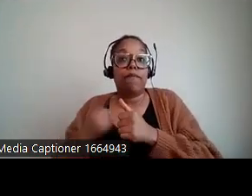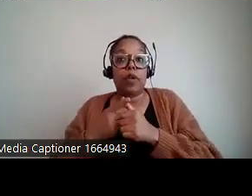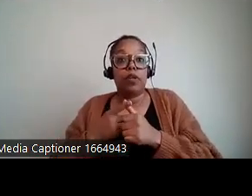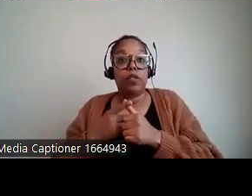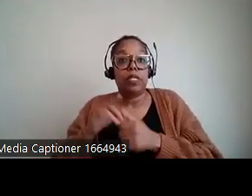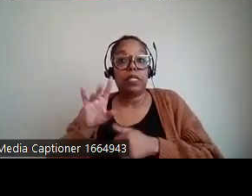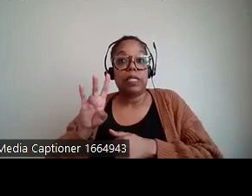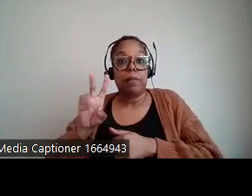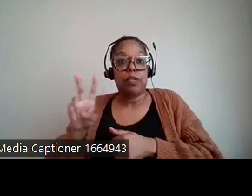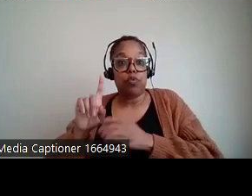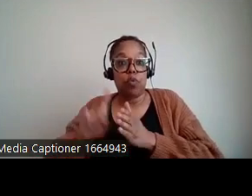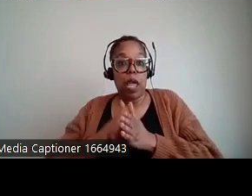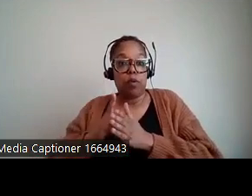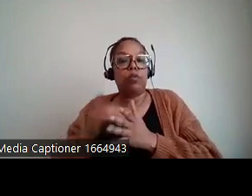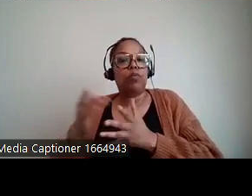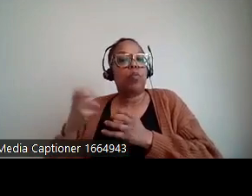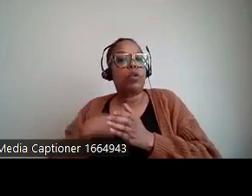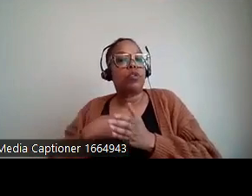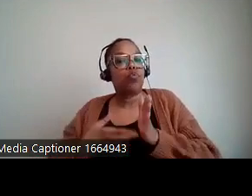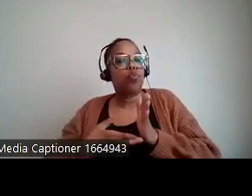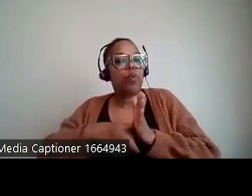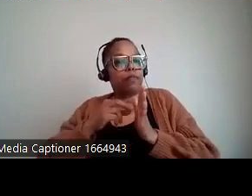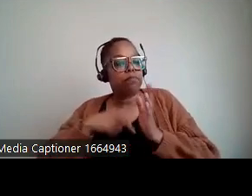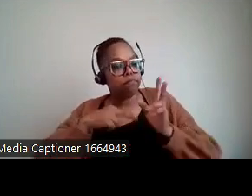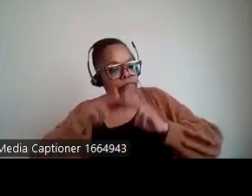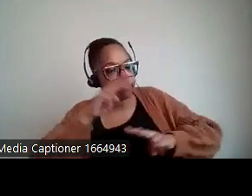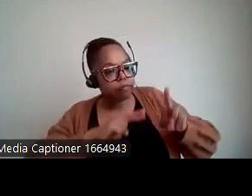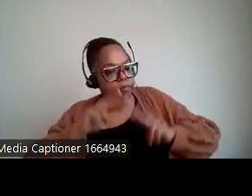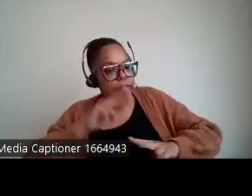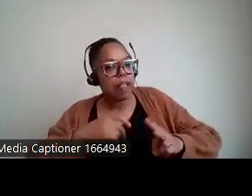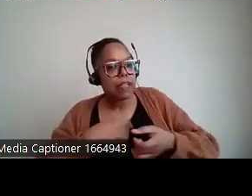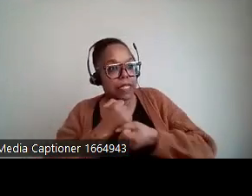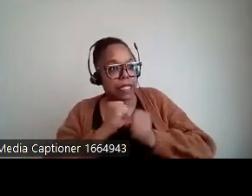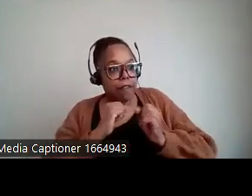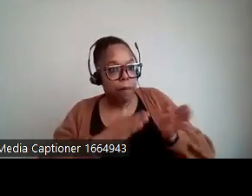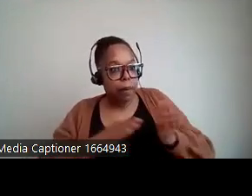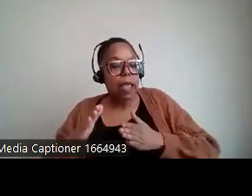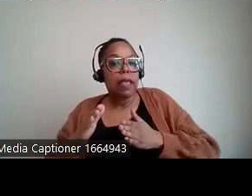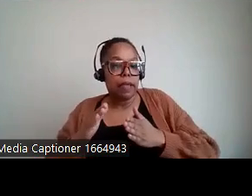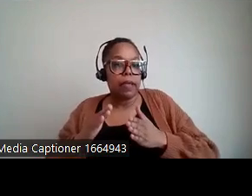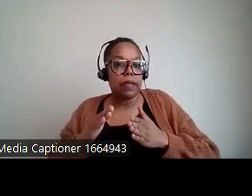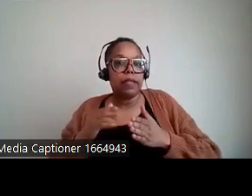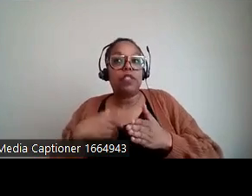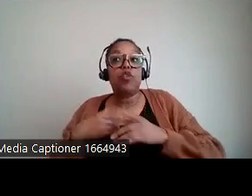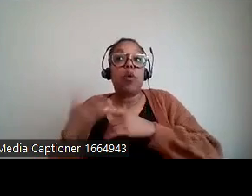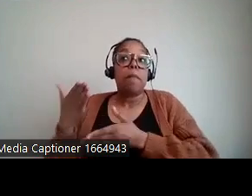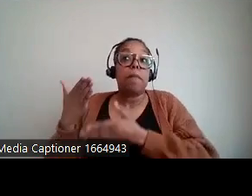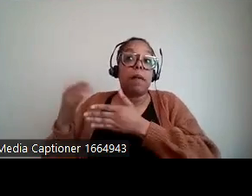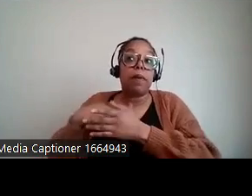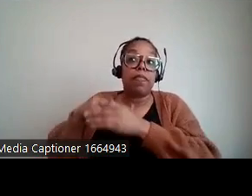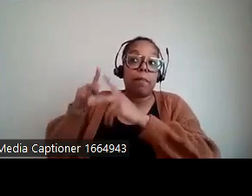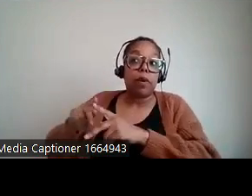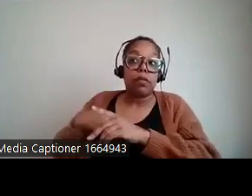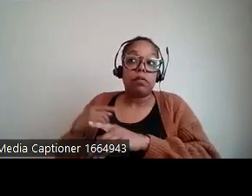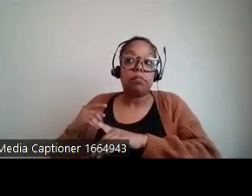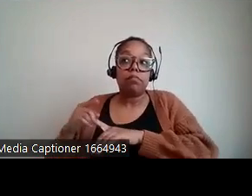and review the safety plan with them. So either one of the folks that went out to the home to have the visit, or one